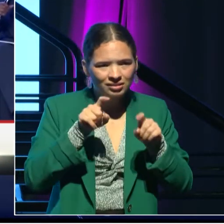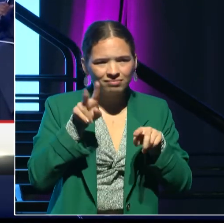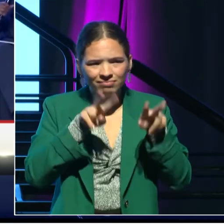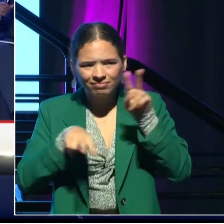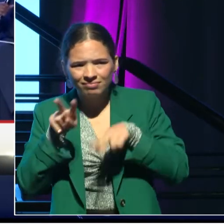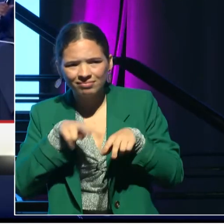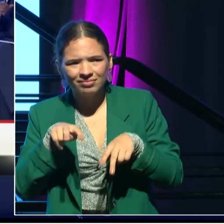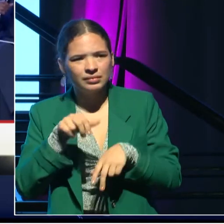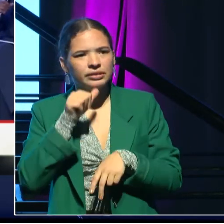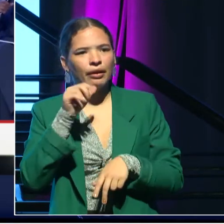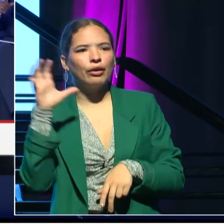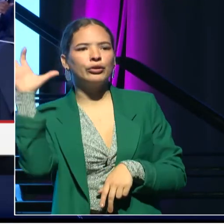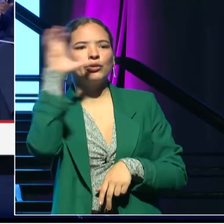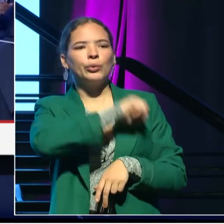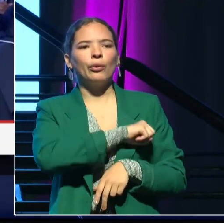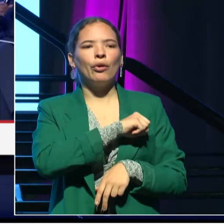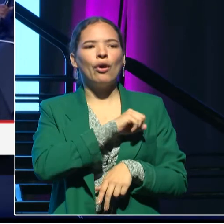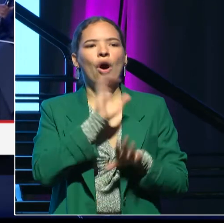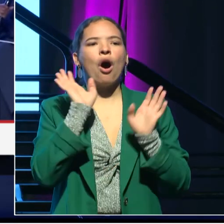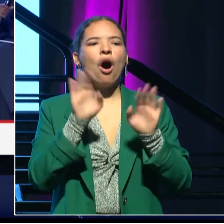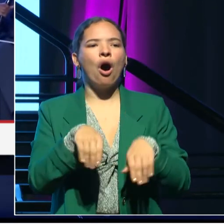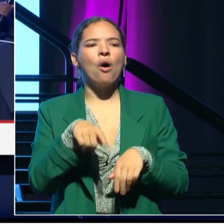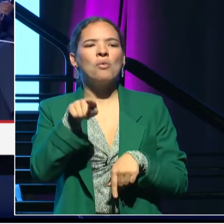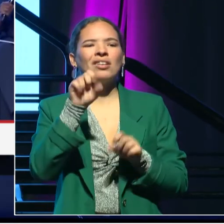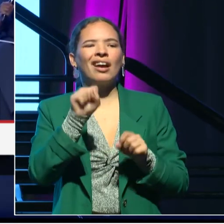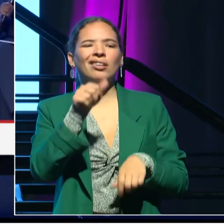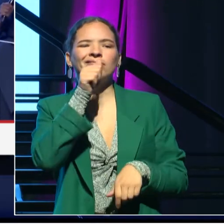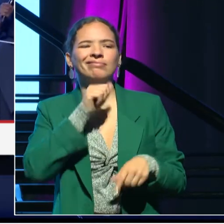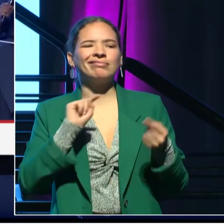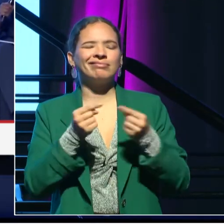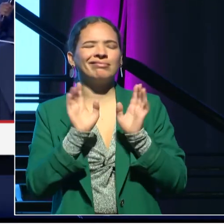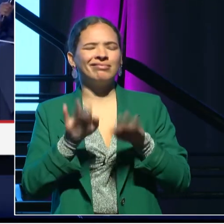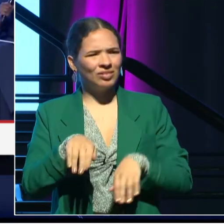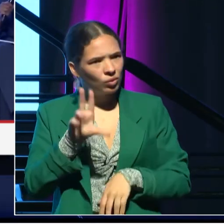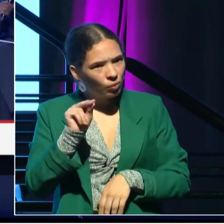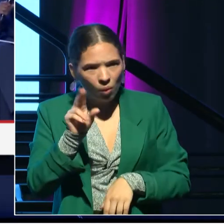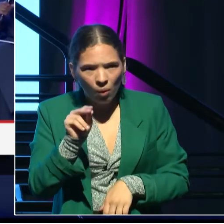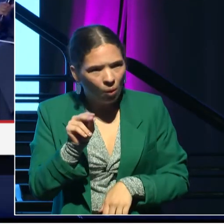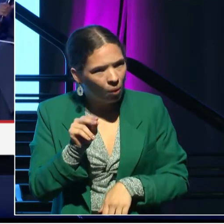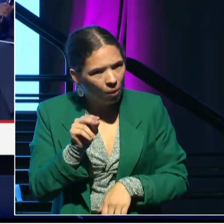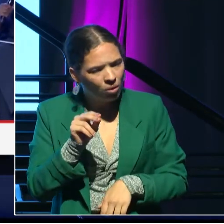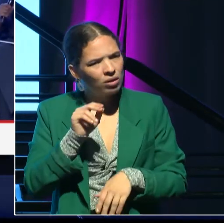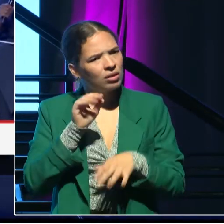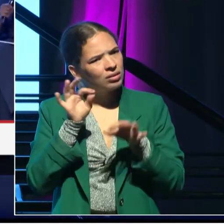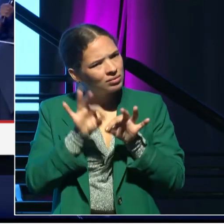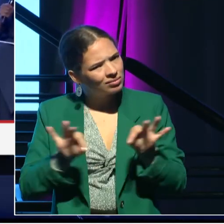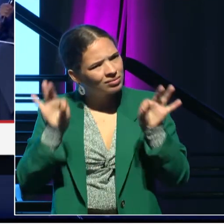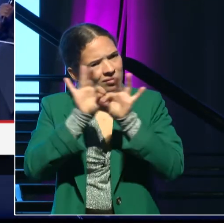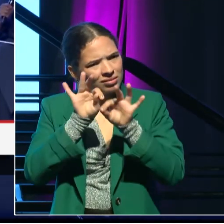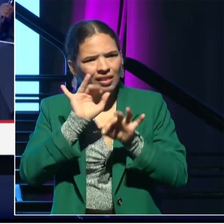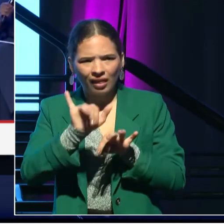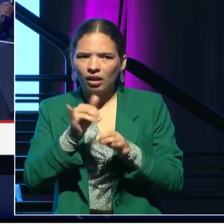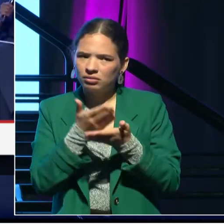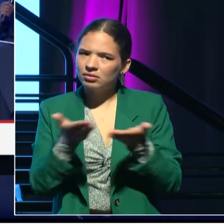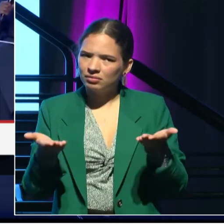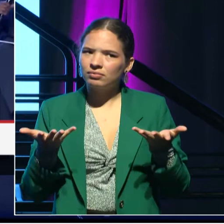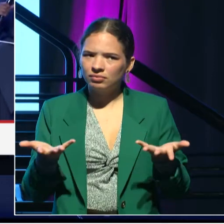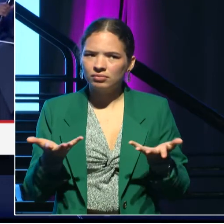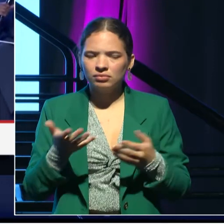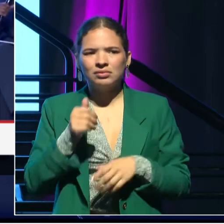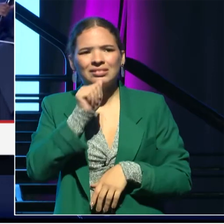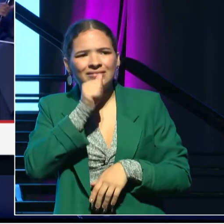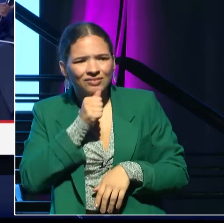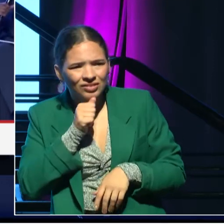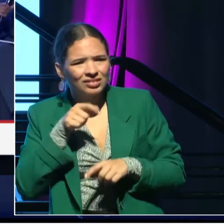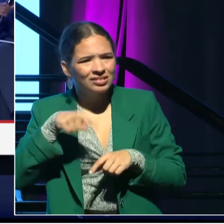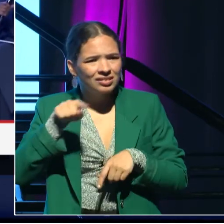as a tolerant level of pain, implementing those things. But for the everyday folks who are looking for